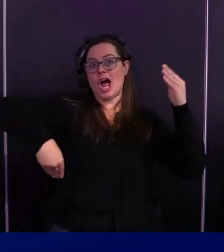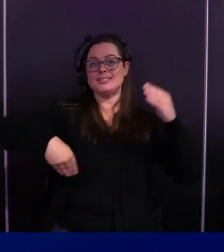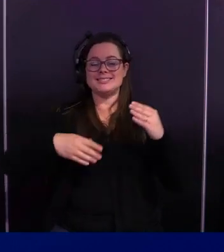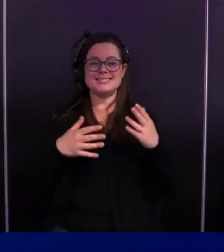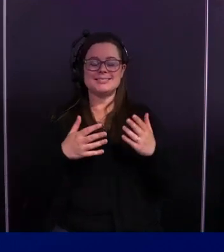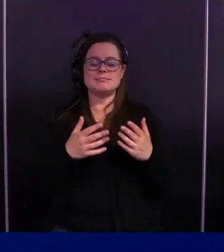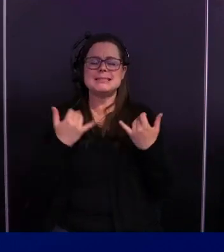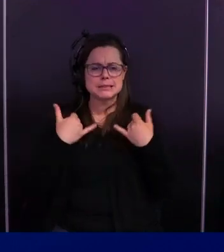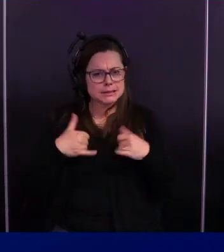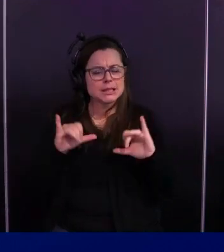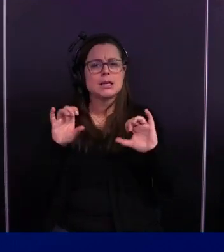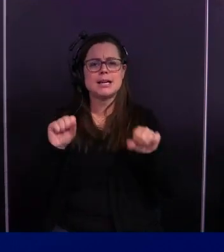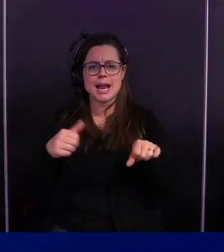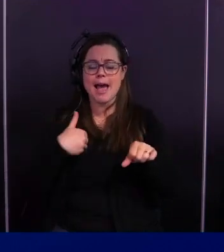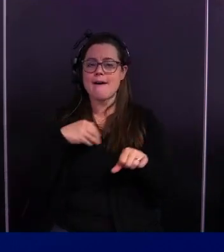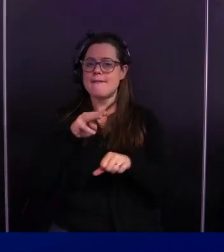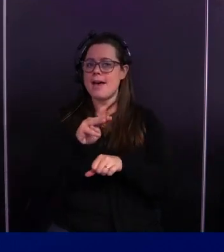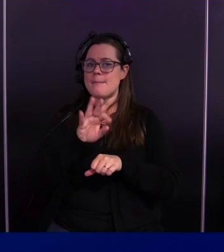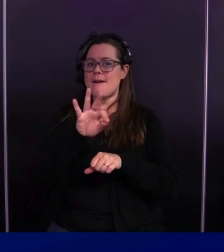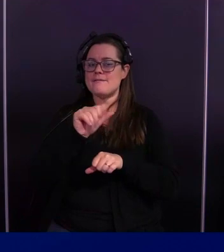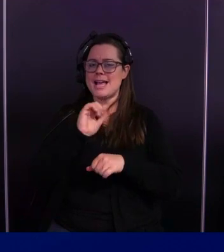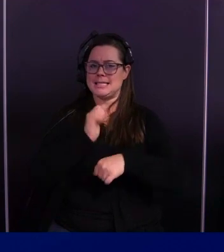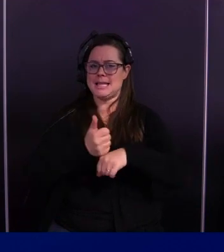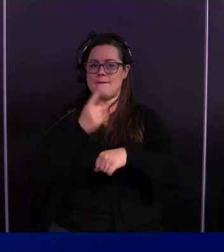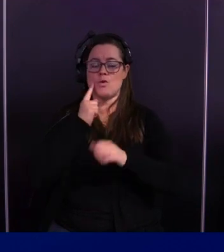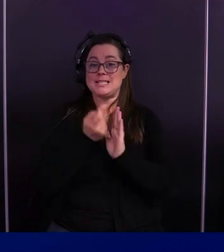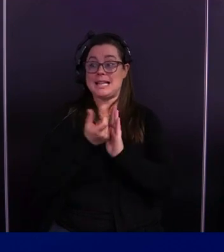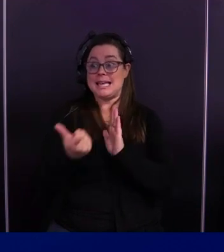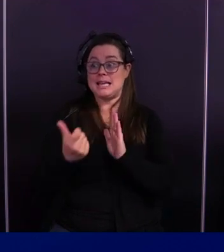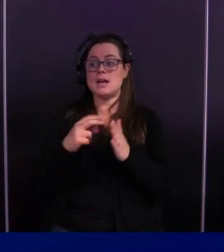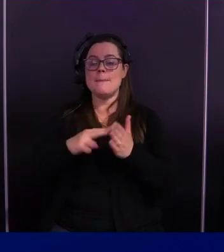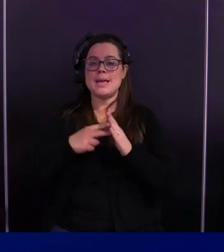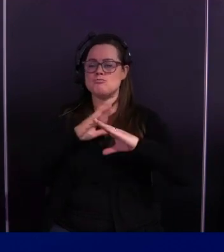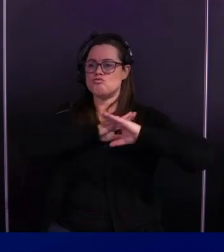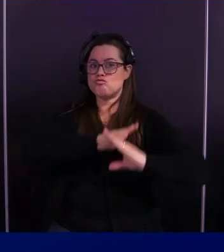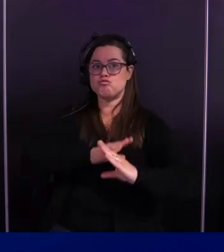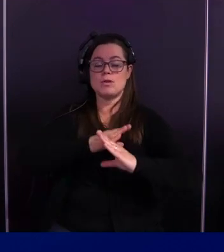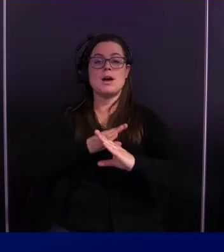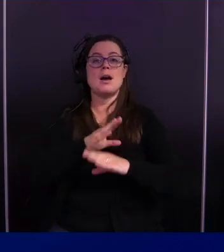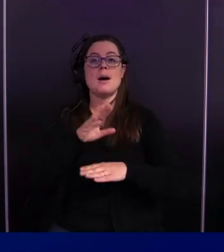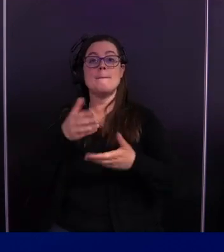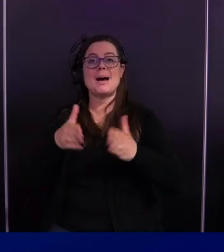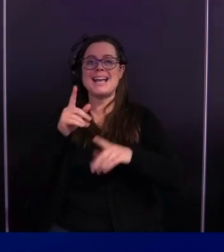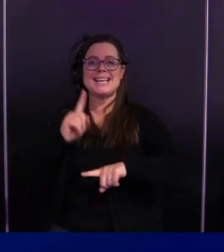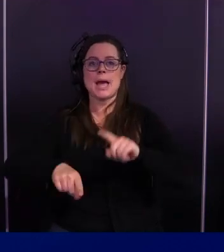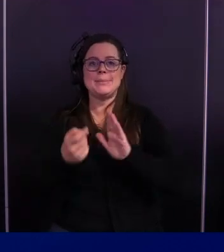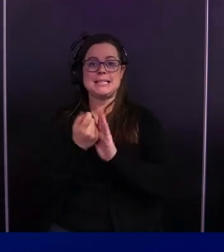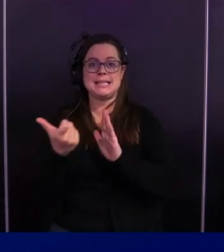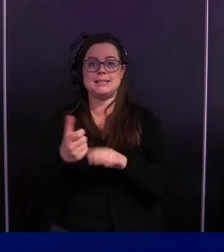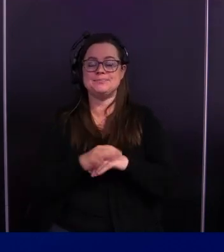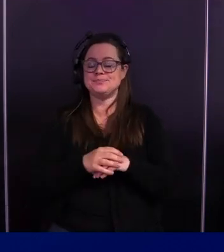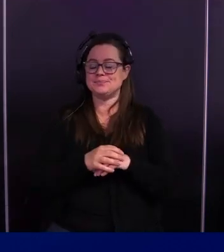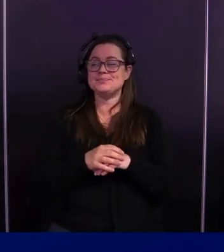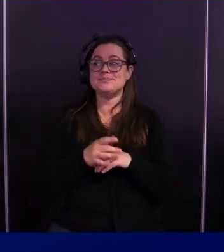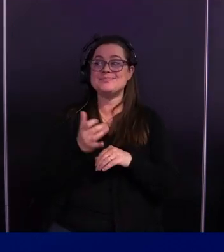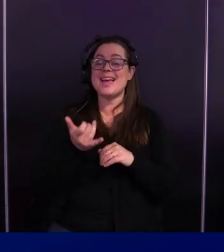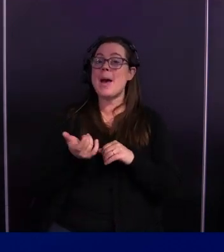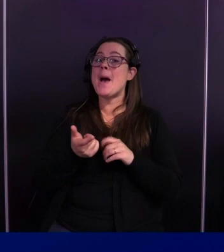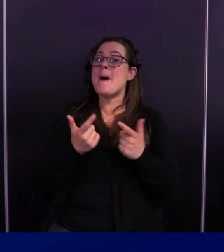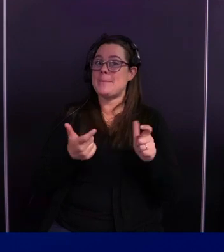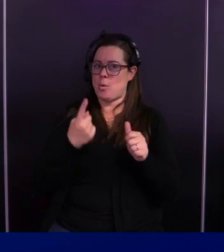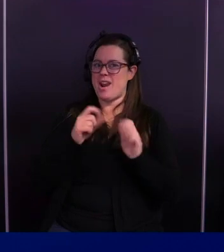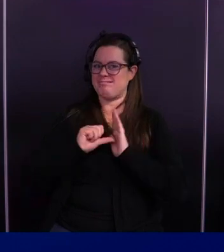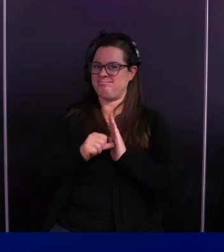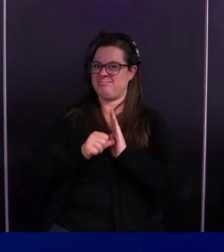can have the MFA on delete, and that'll prevent the bucket from being deleted. So this is actually one of my big ones that I always stress